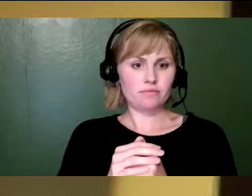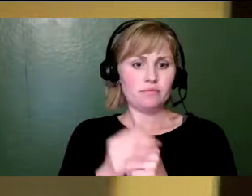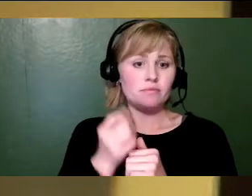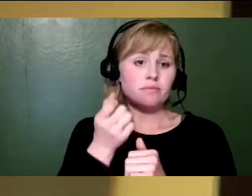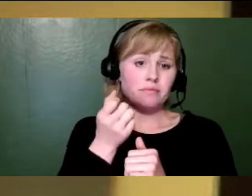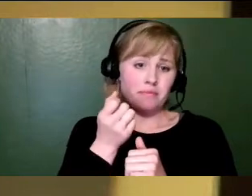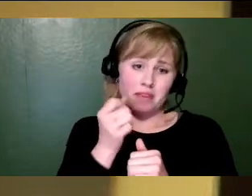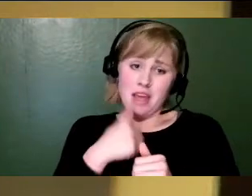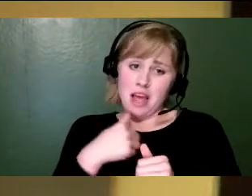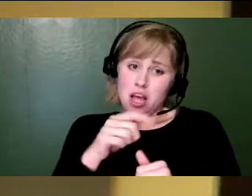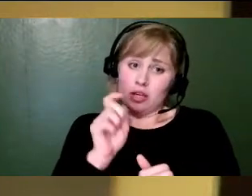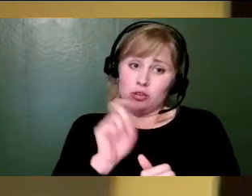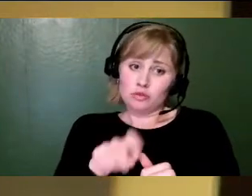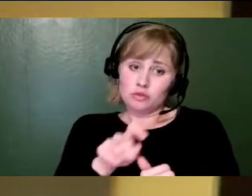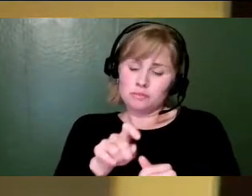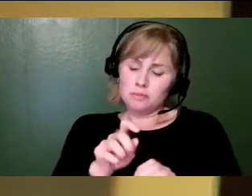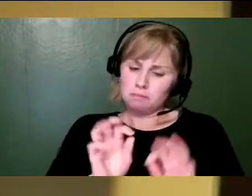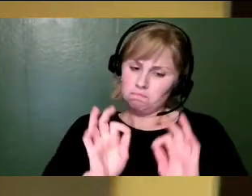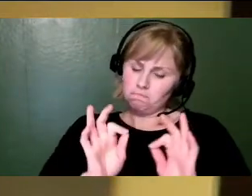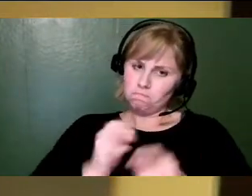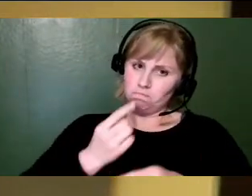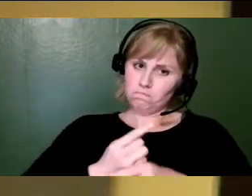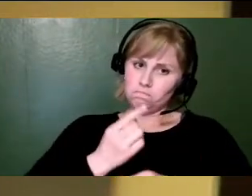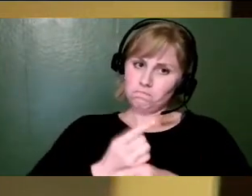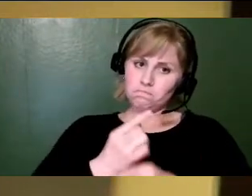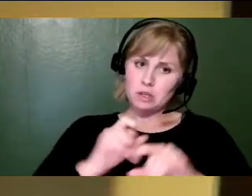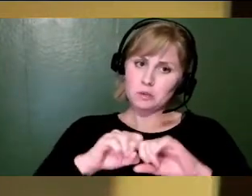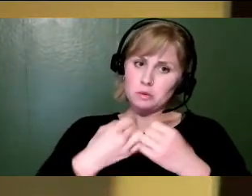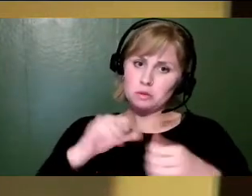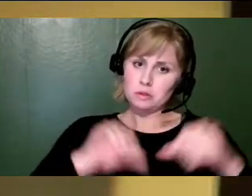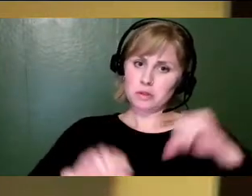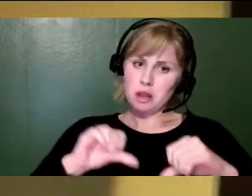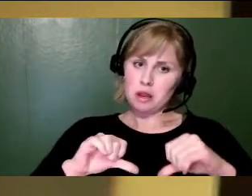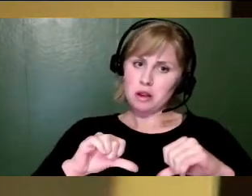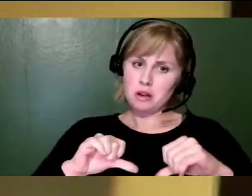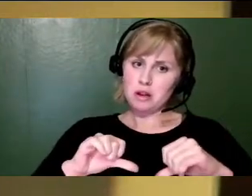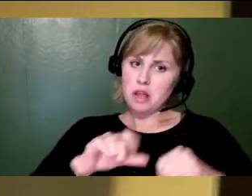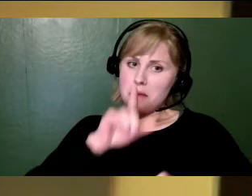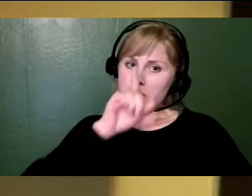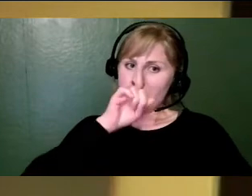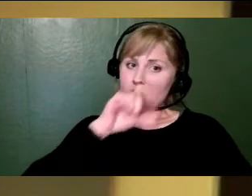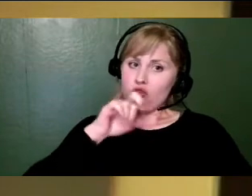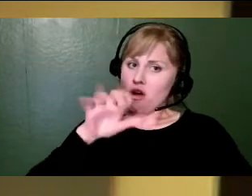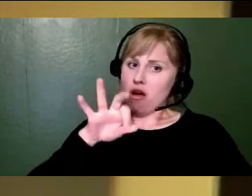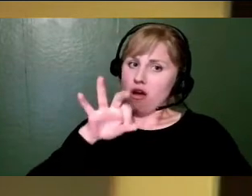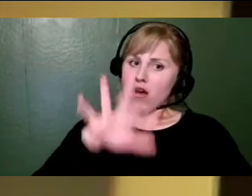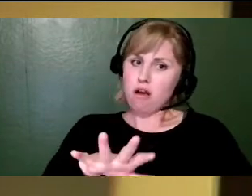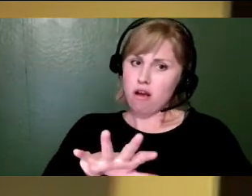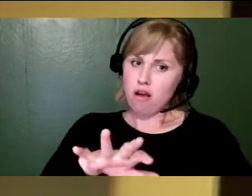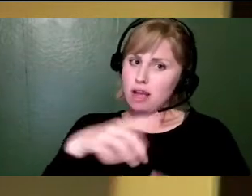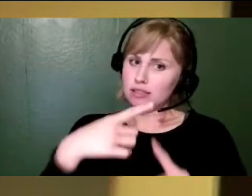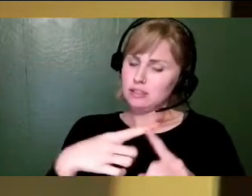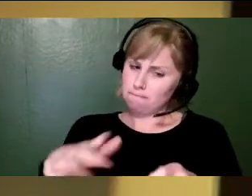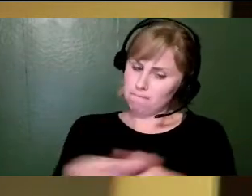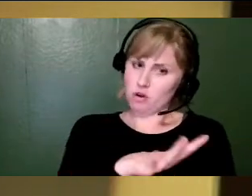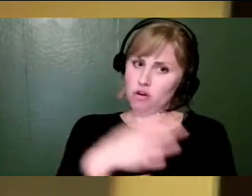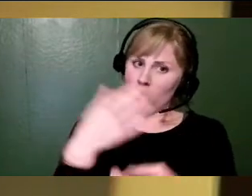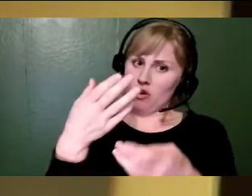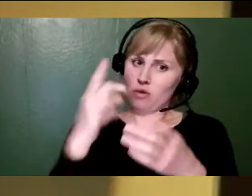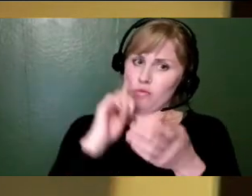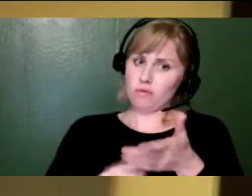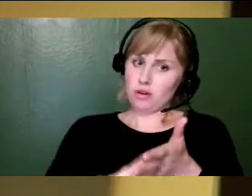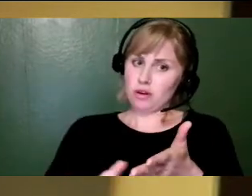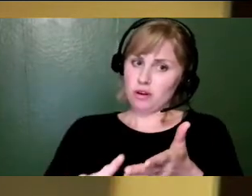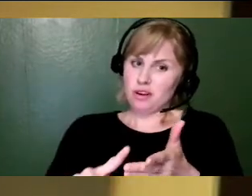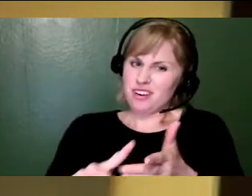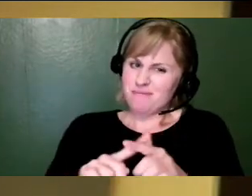not present any conclusions until all the data are in, but I wanted to share with you some preliminary observations.